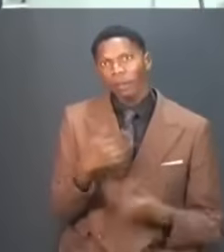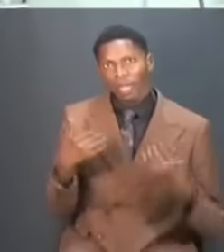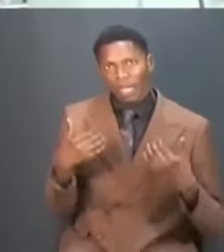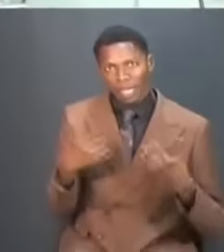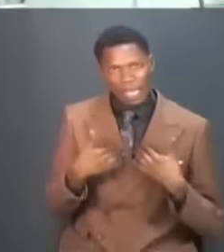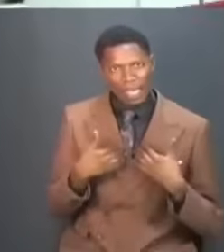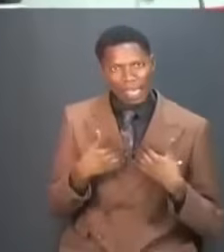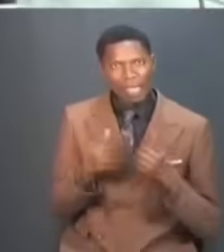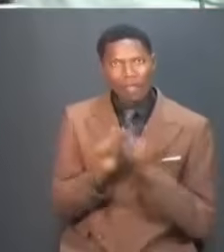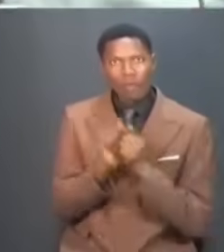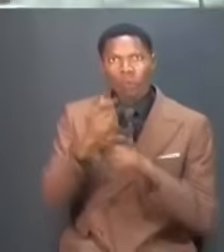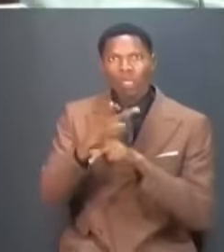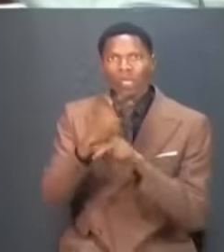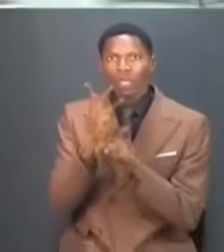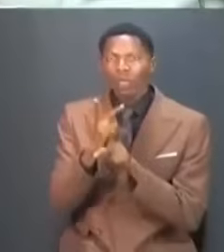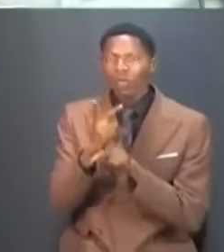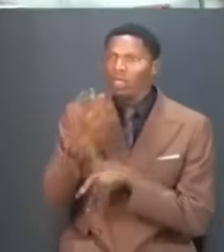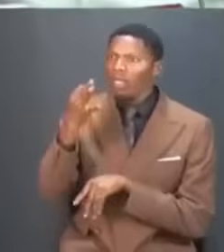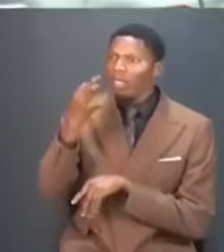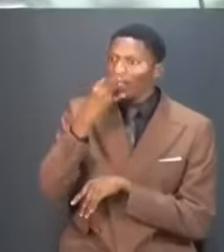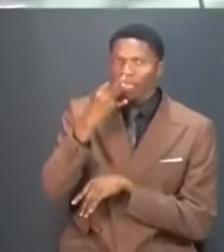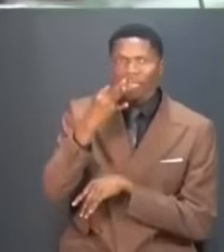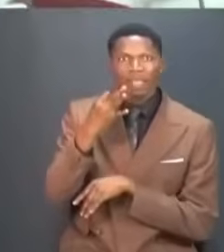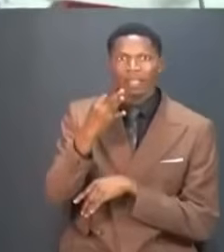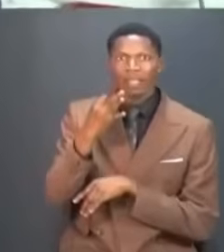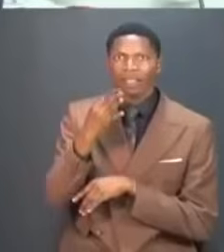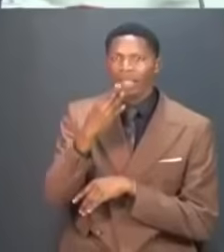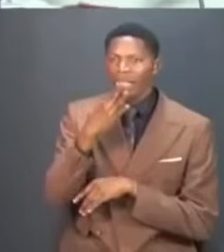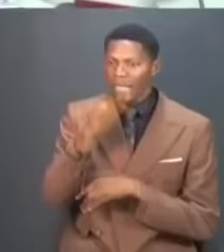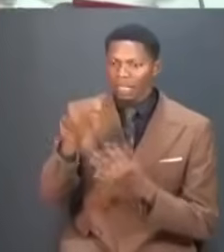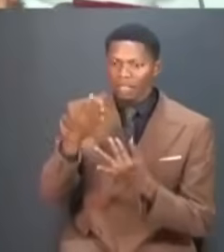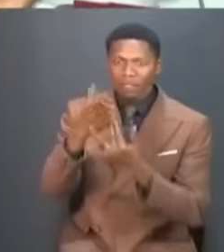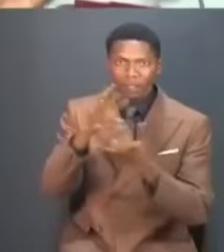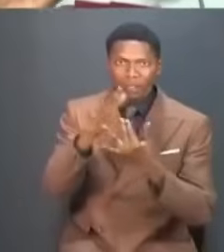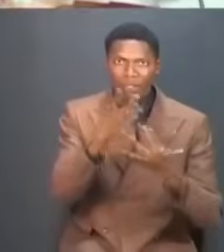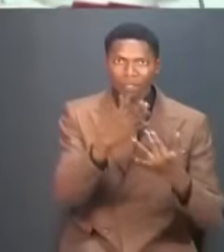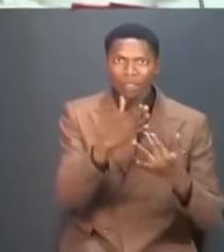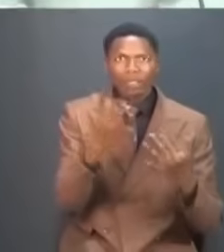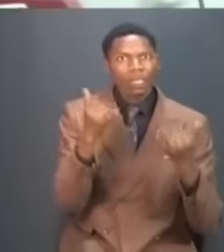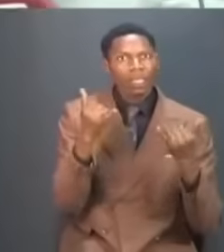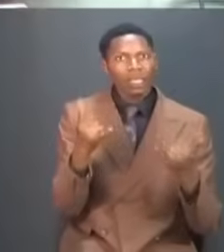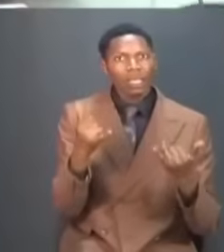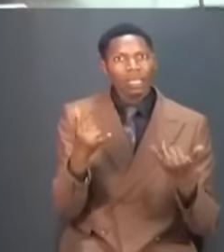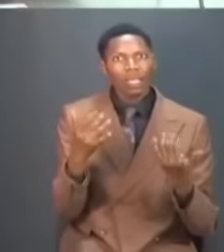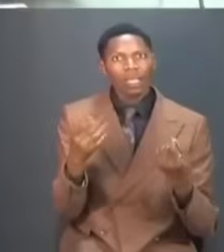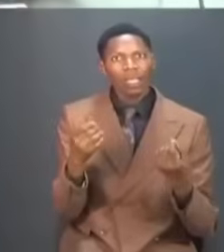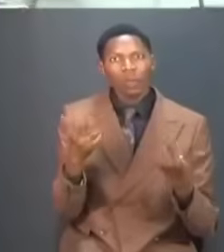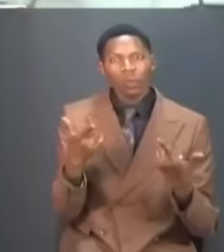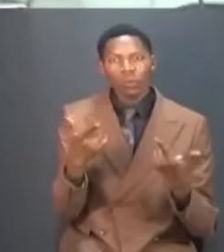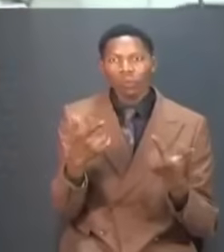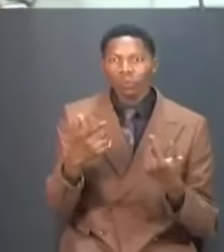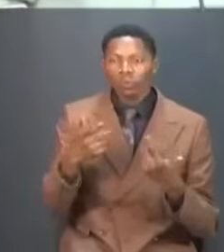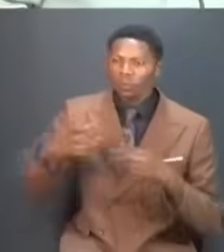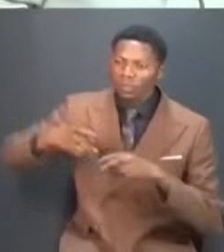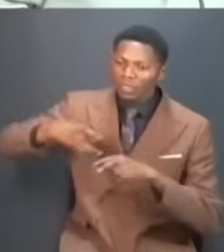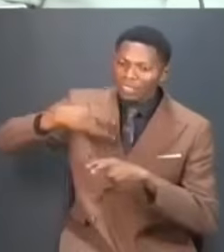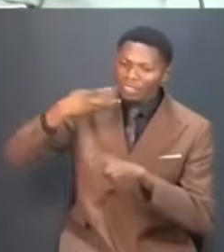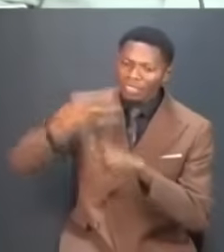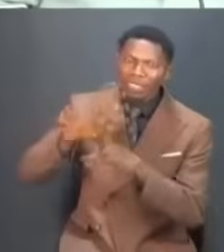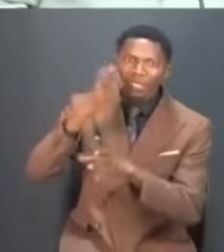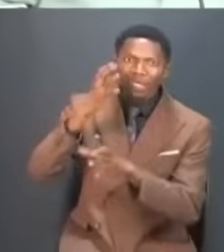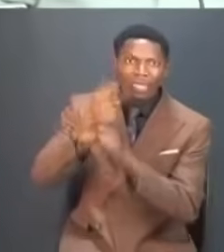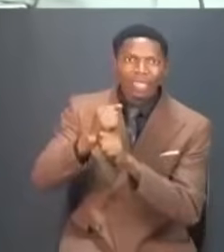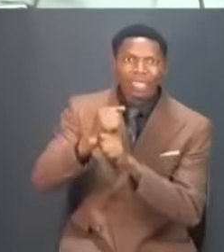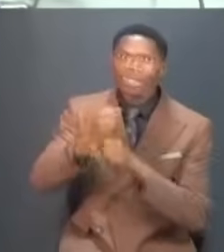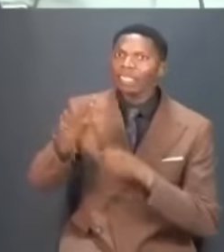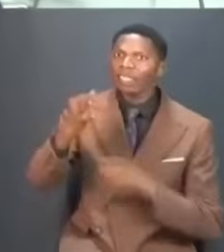with the production of food and its distribution now is the difficulty in getting the